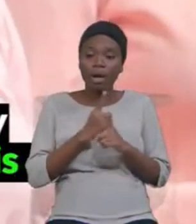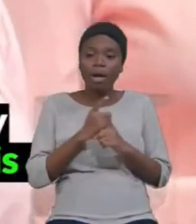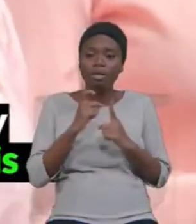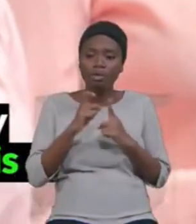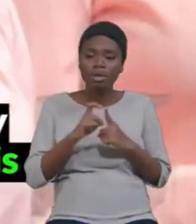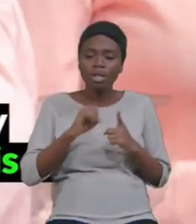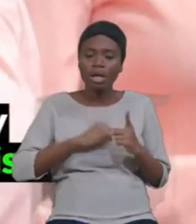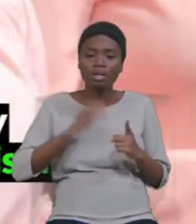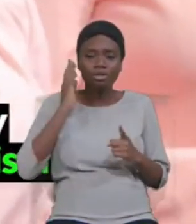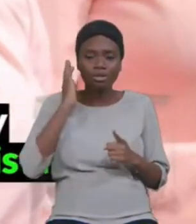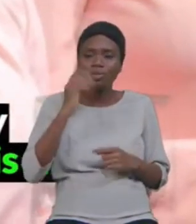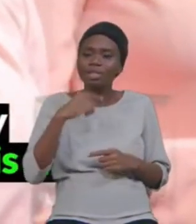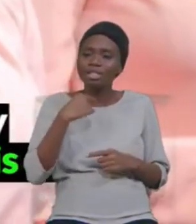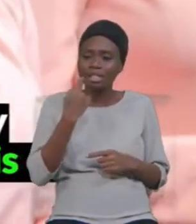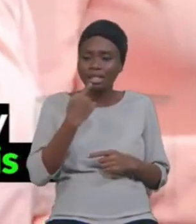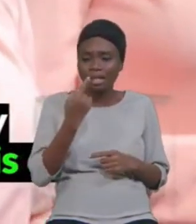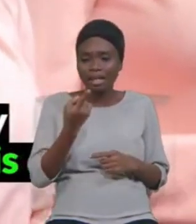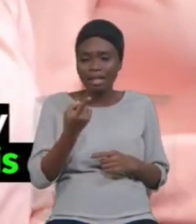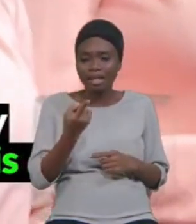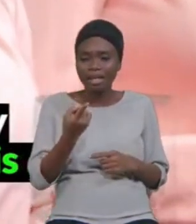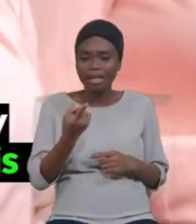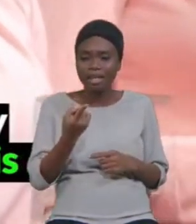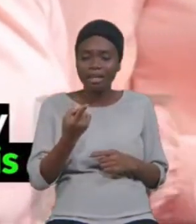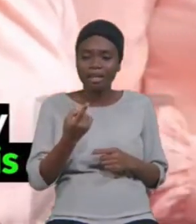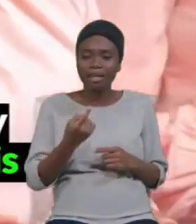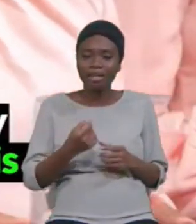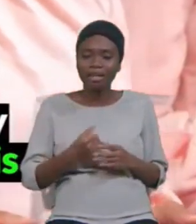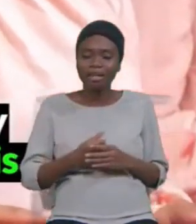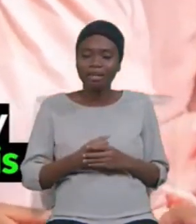the right words I should say.